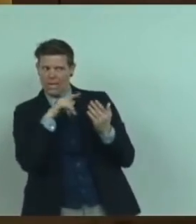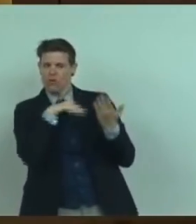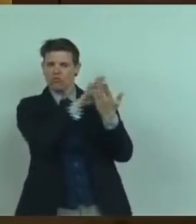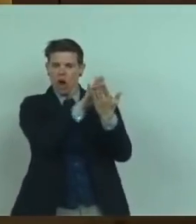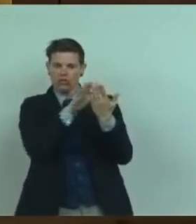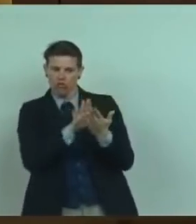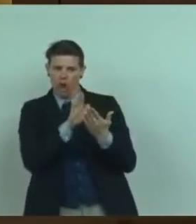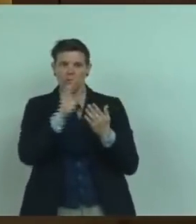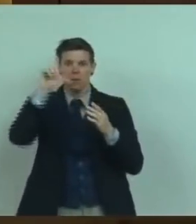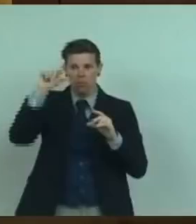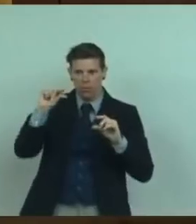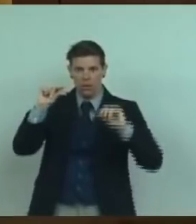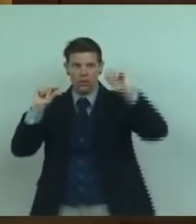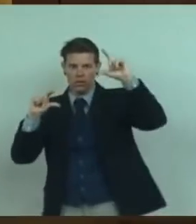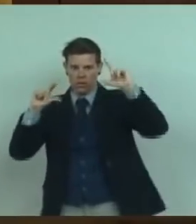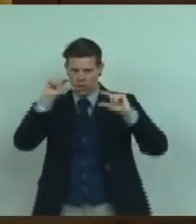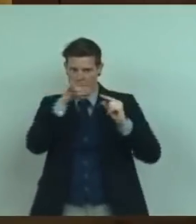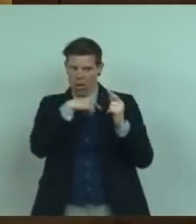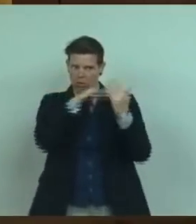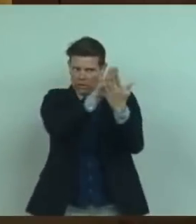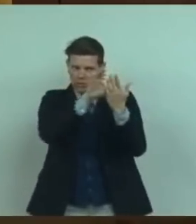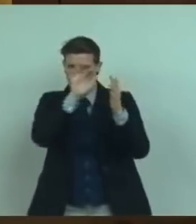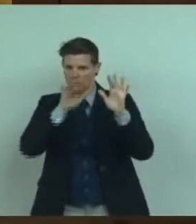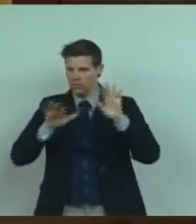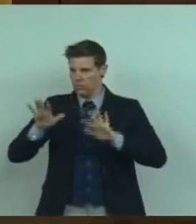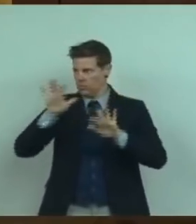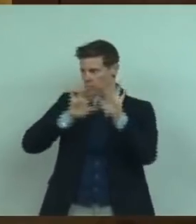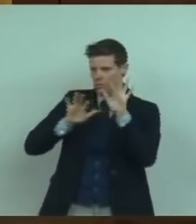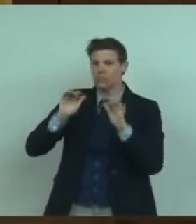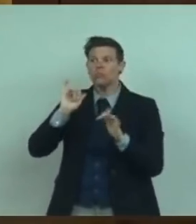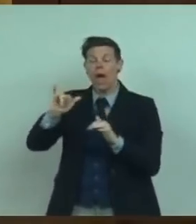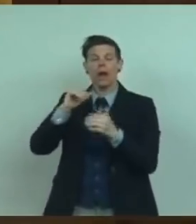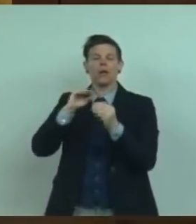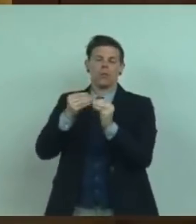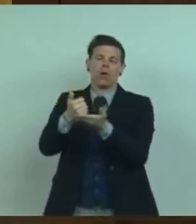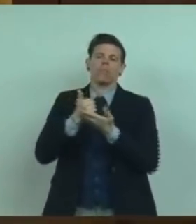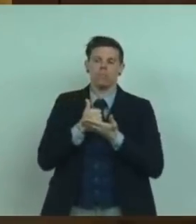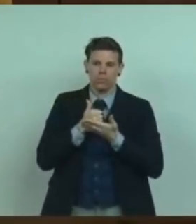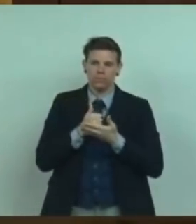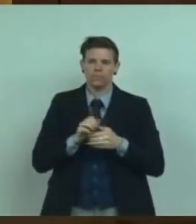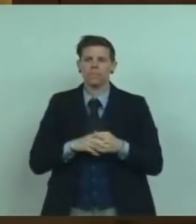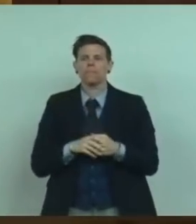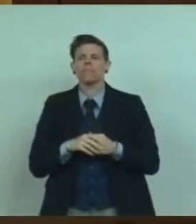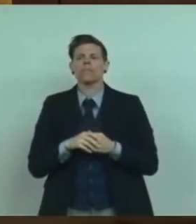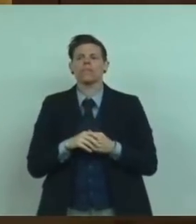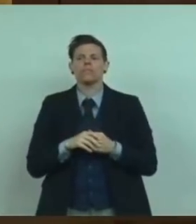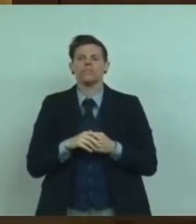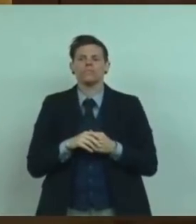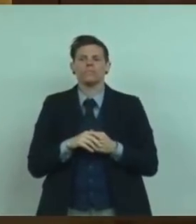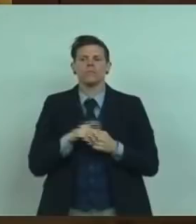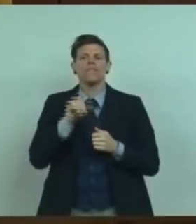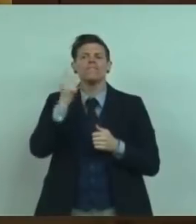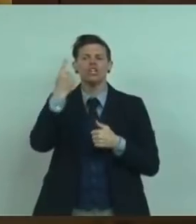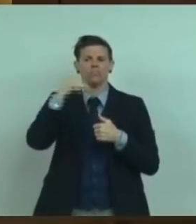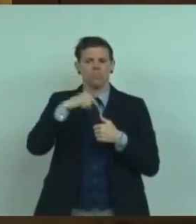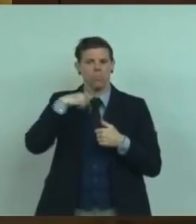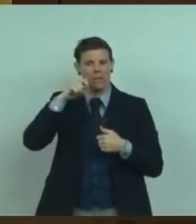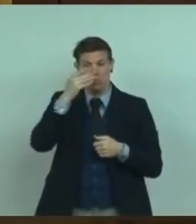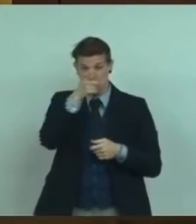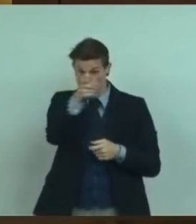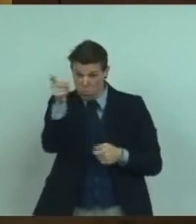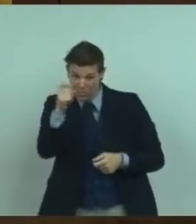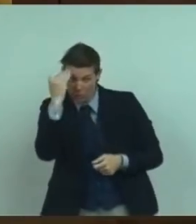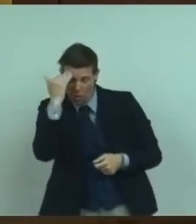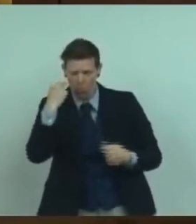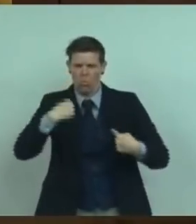ways. One, you know that we're doing everything in our power to use everything at our disposal to make it right here where we